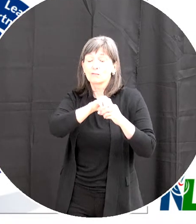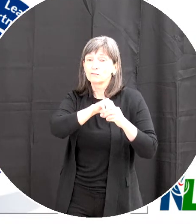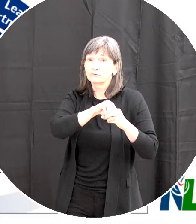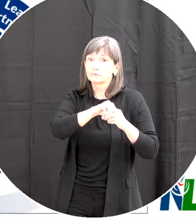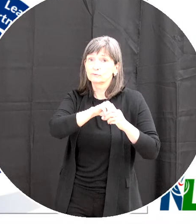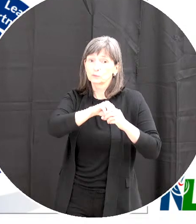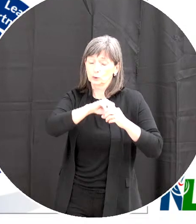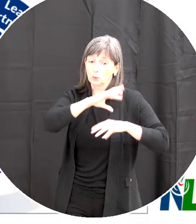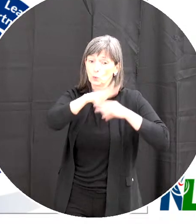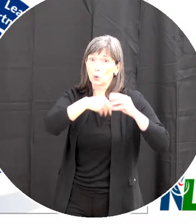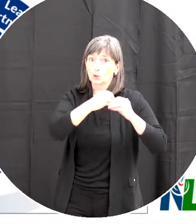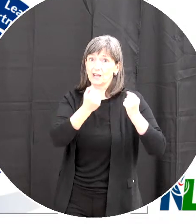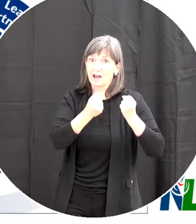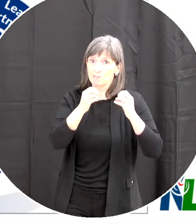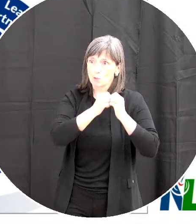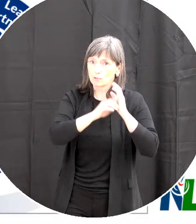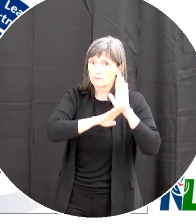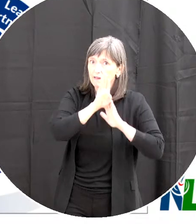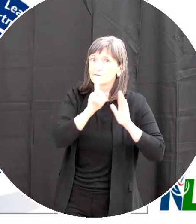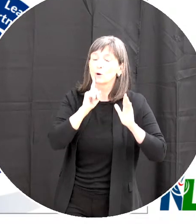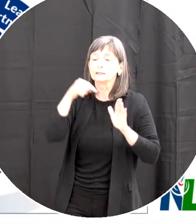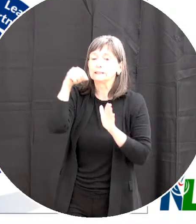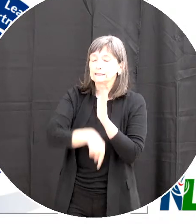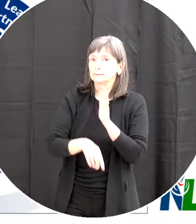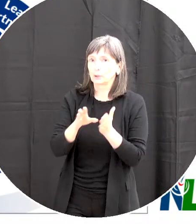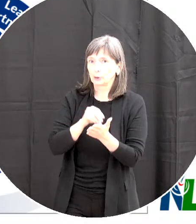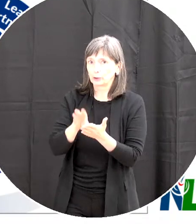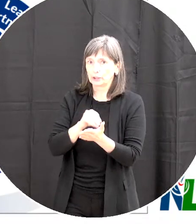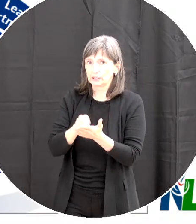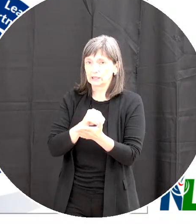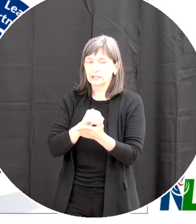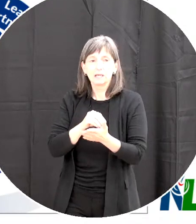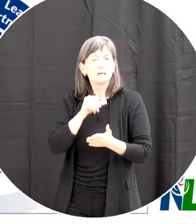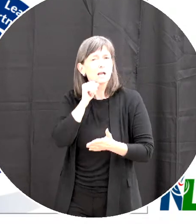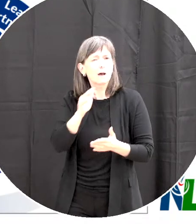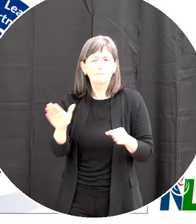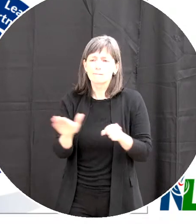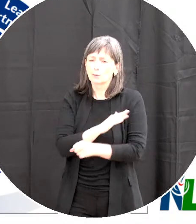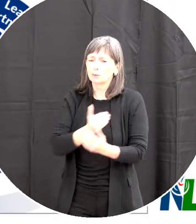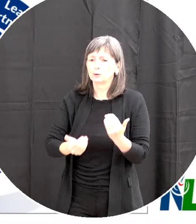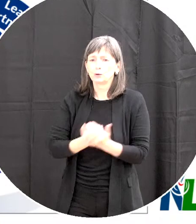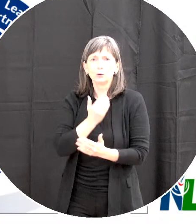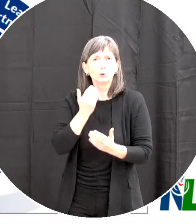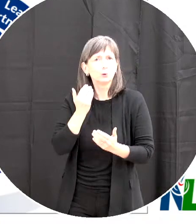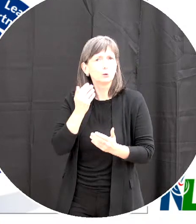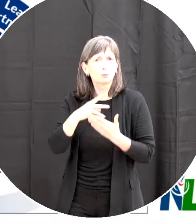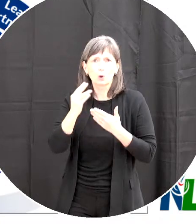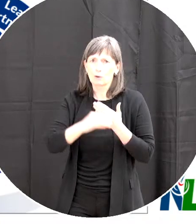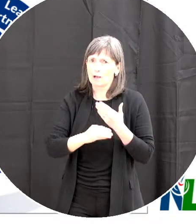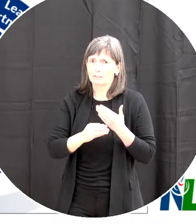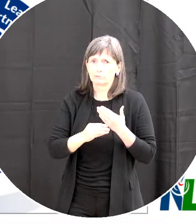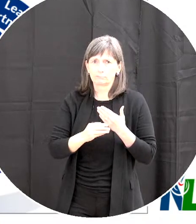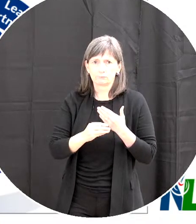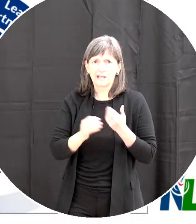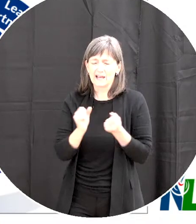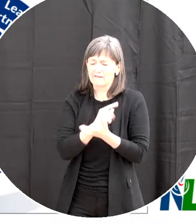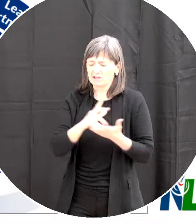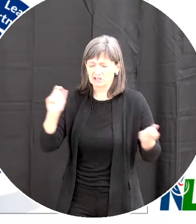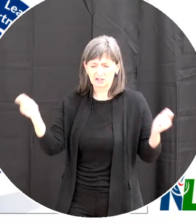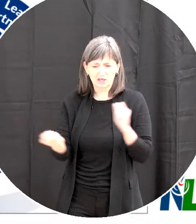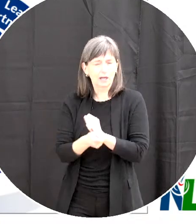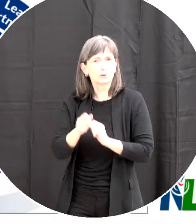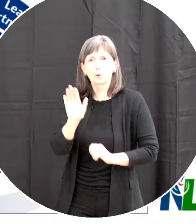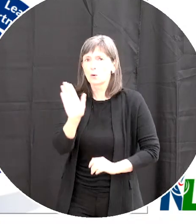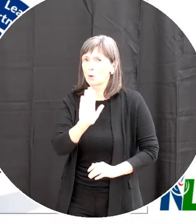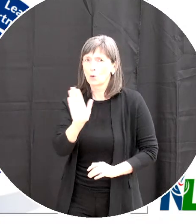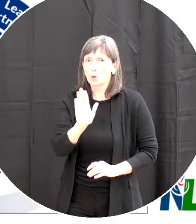is it is not a baby out with the bathwater, it's not a new program, it's a way of thinking. And at the core are